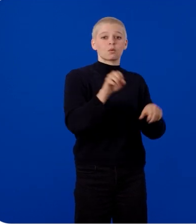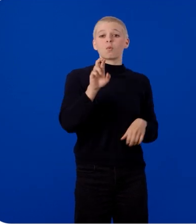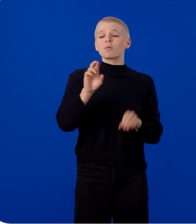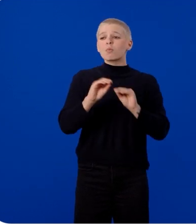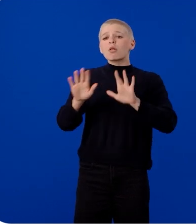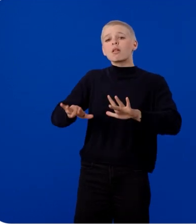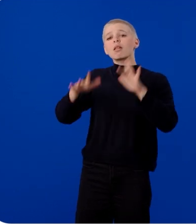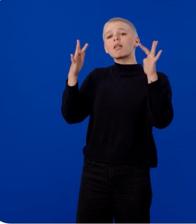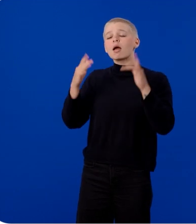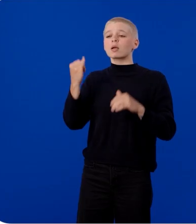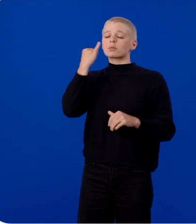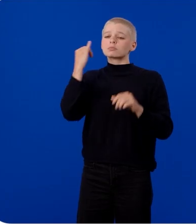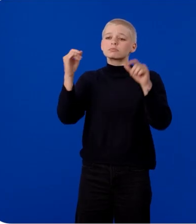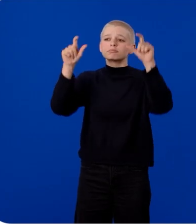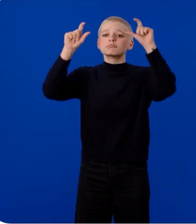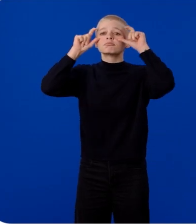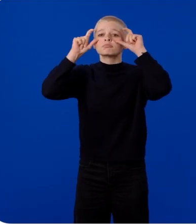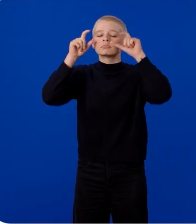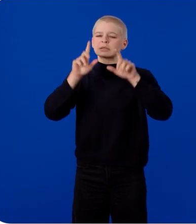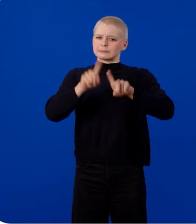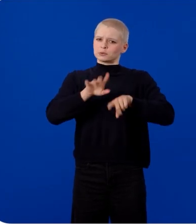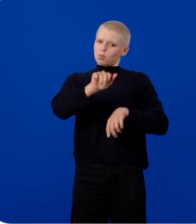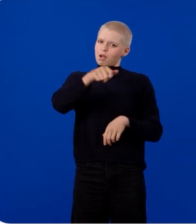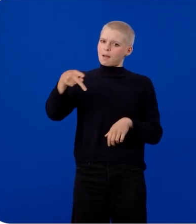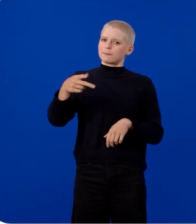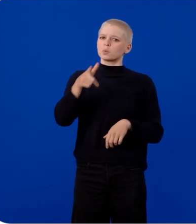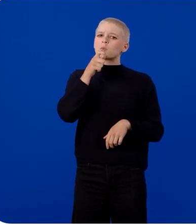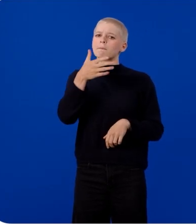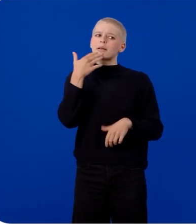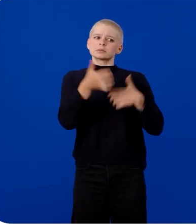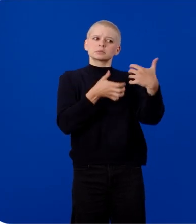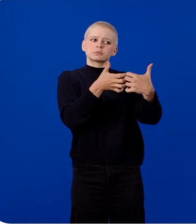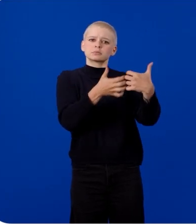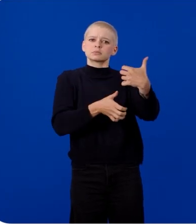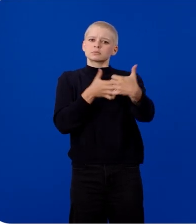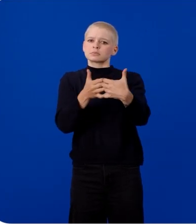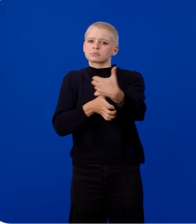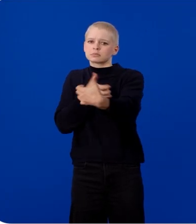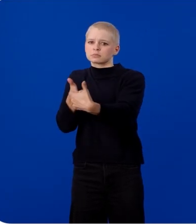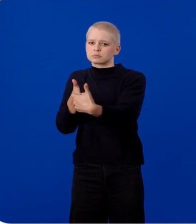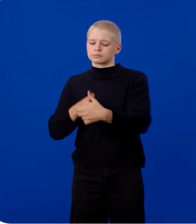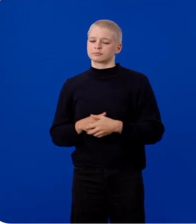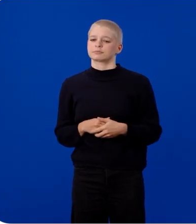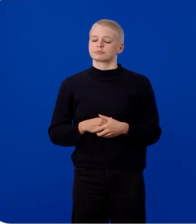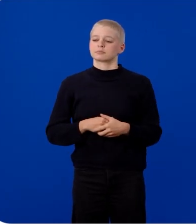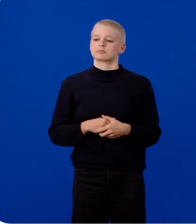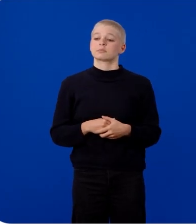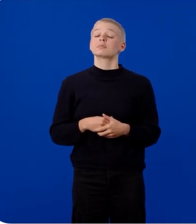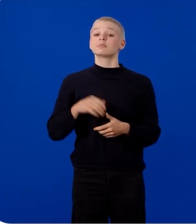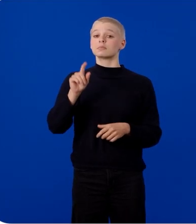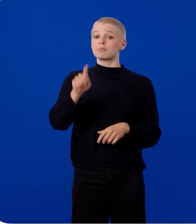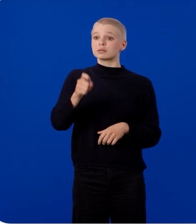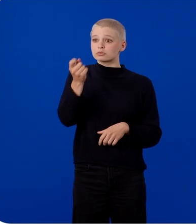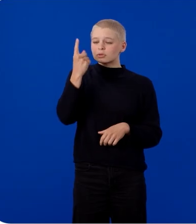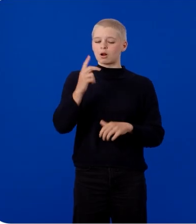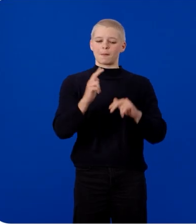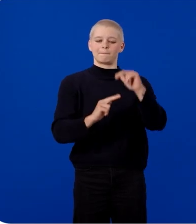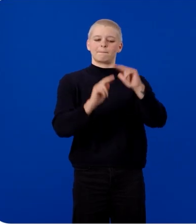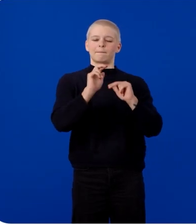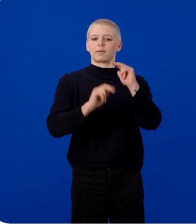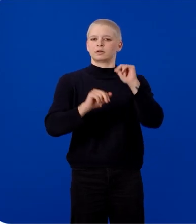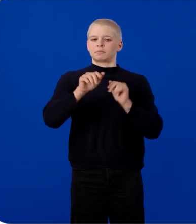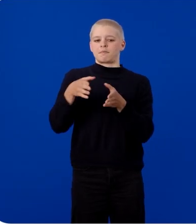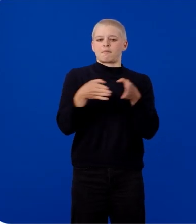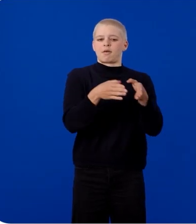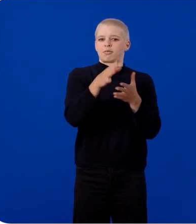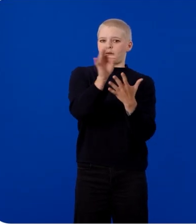on the app and who you want to reach. Finally, you need to understand the build path options. We have several different build